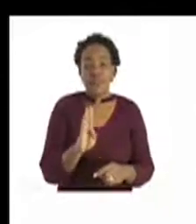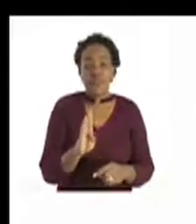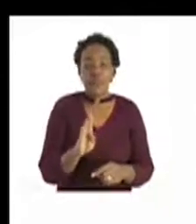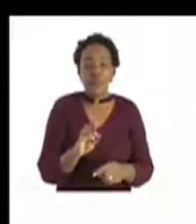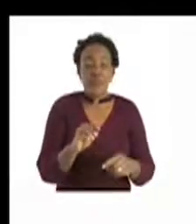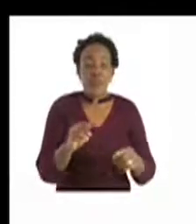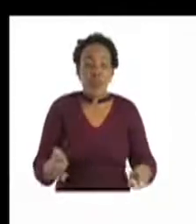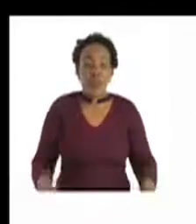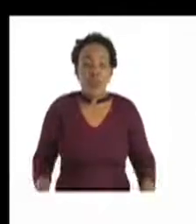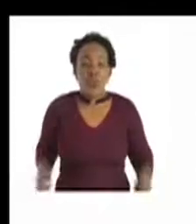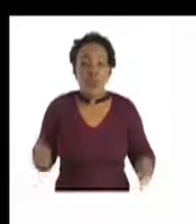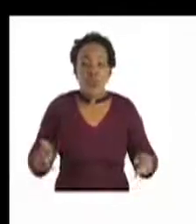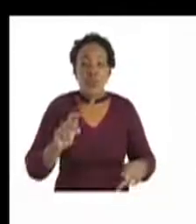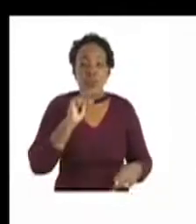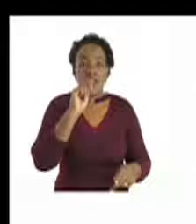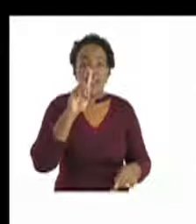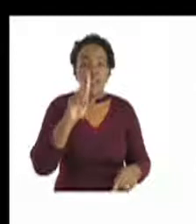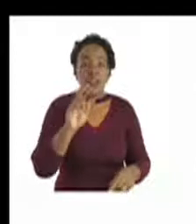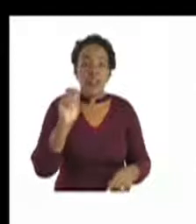trains.